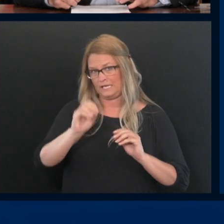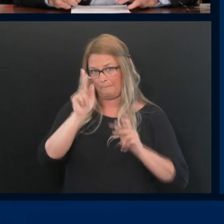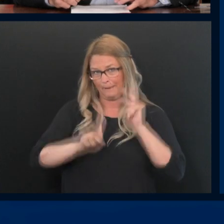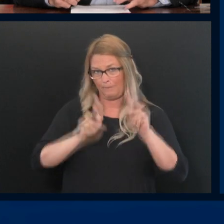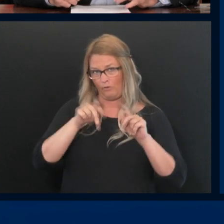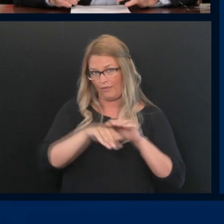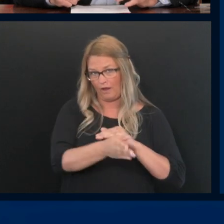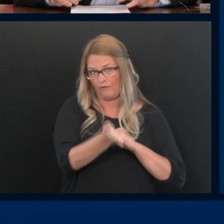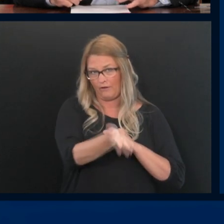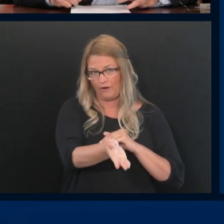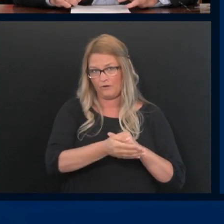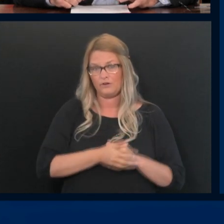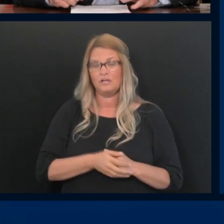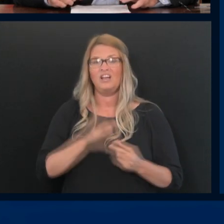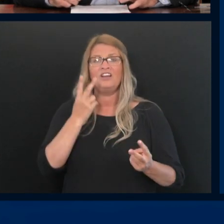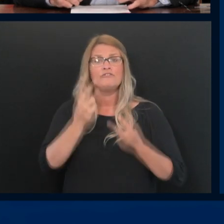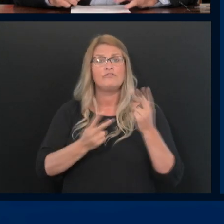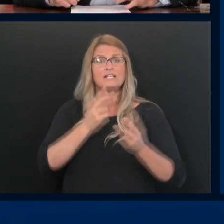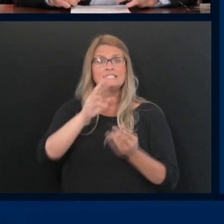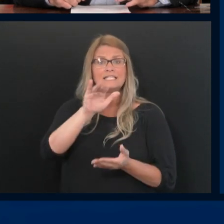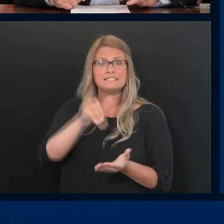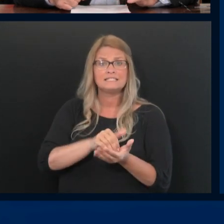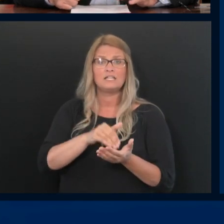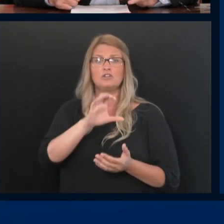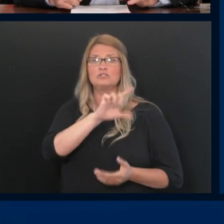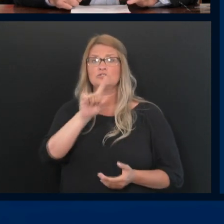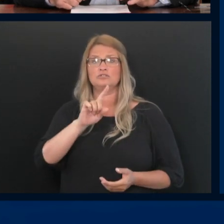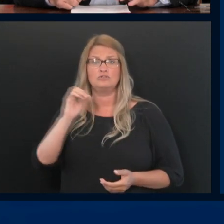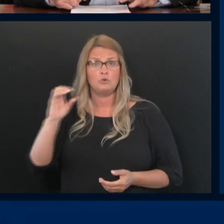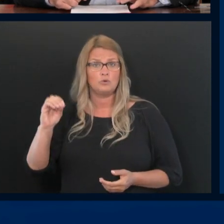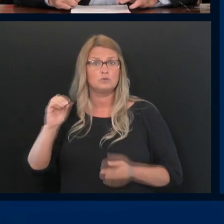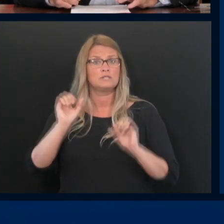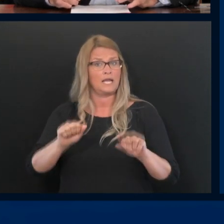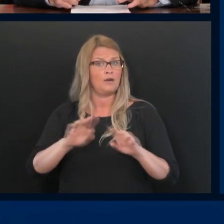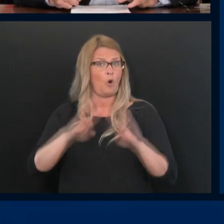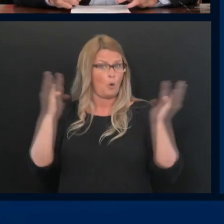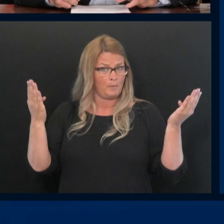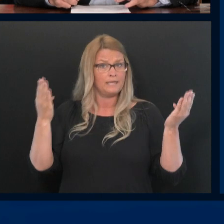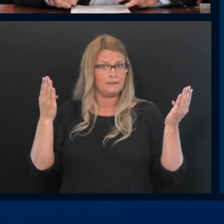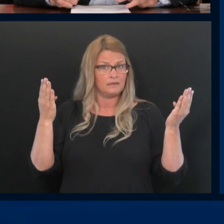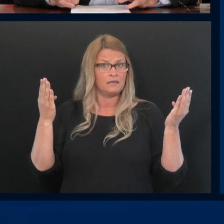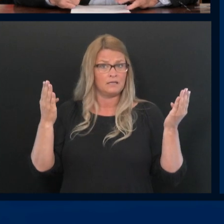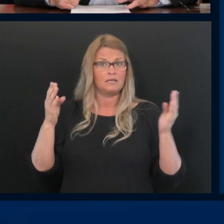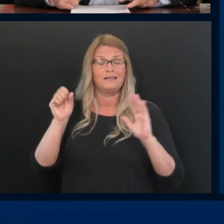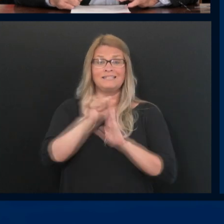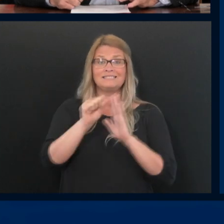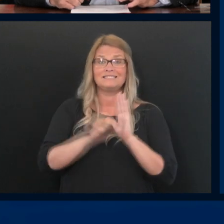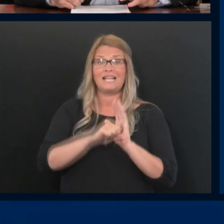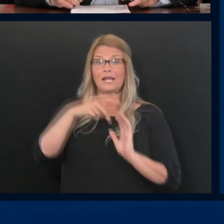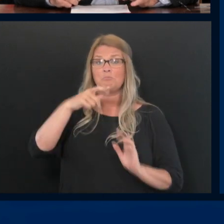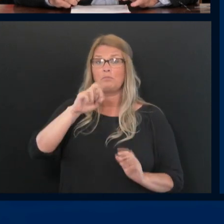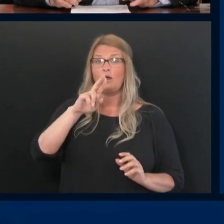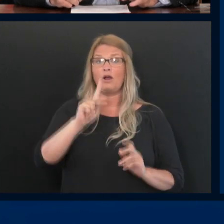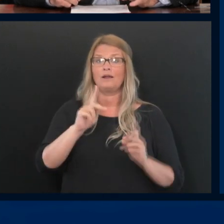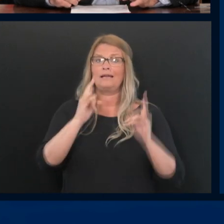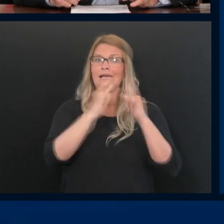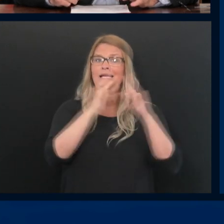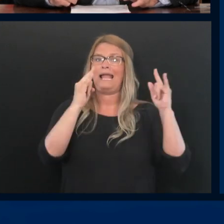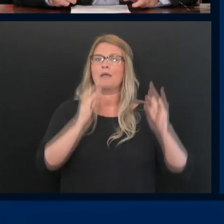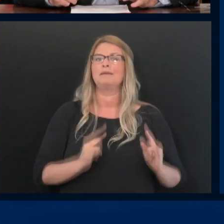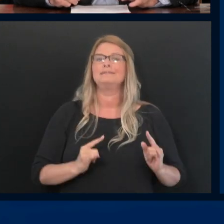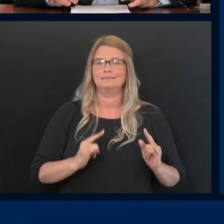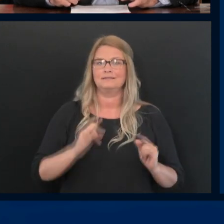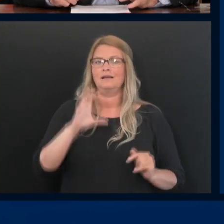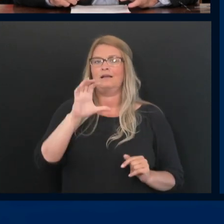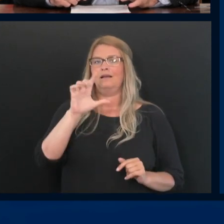museums, our visitor centers, our zoos, and our state park cabins and lodges will be open at